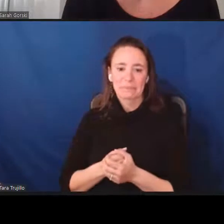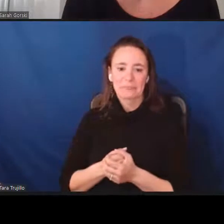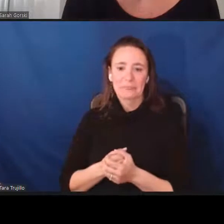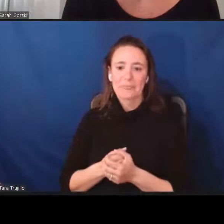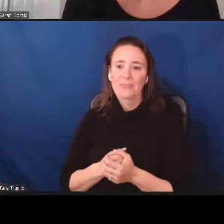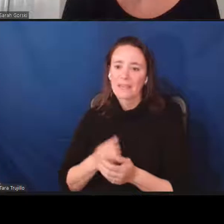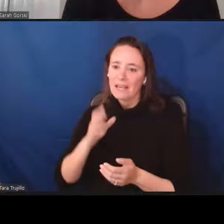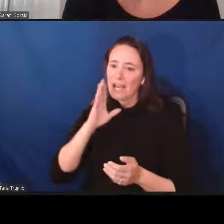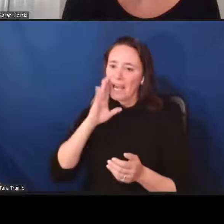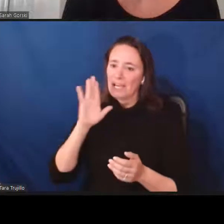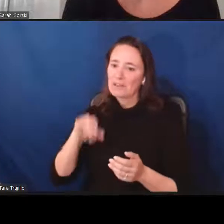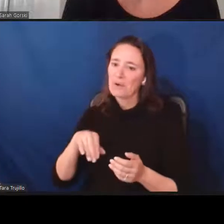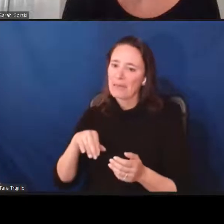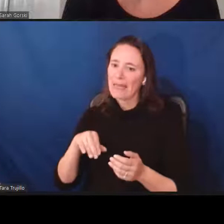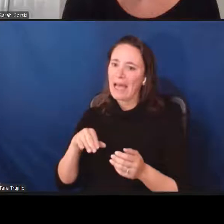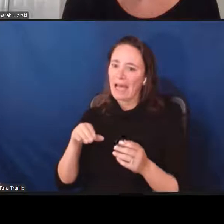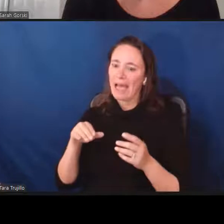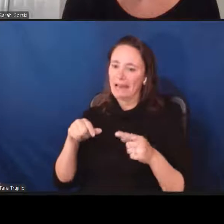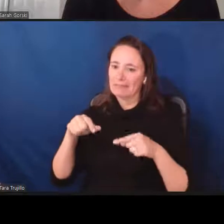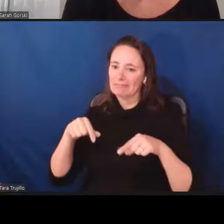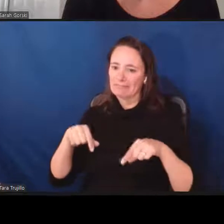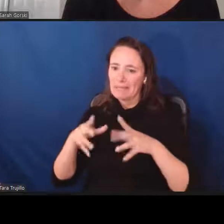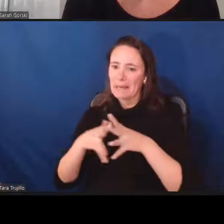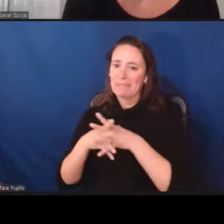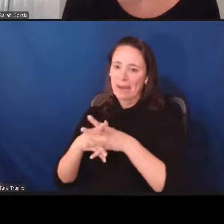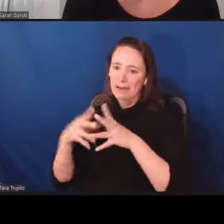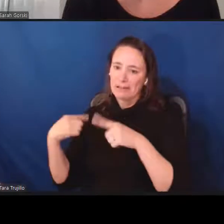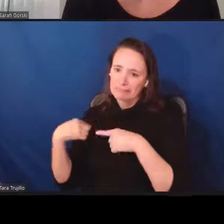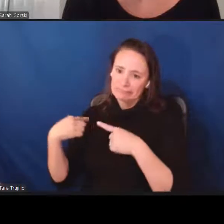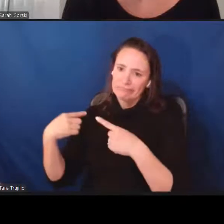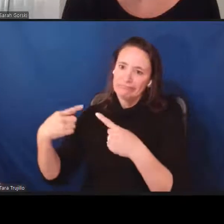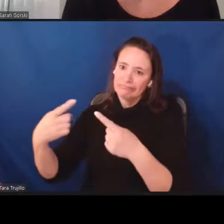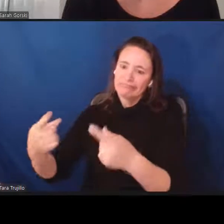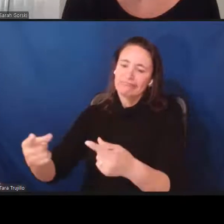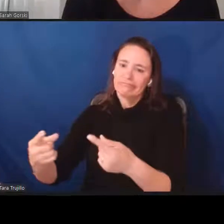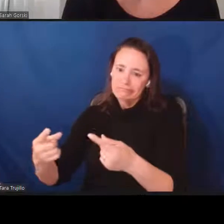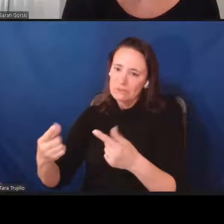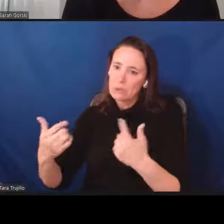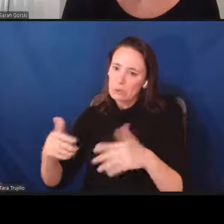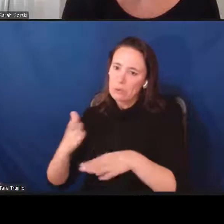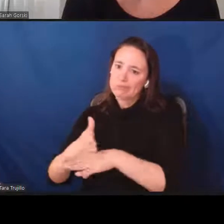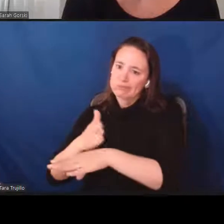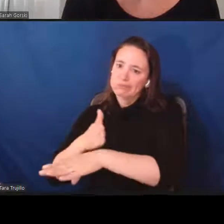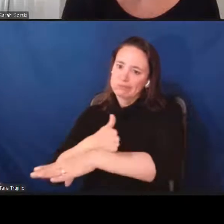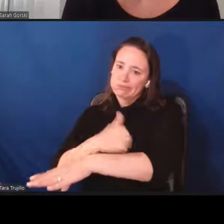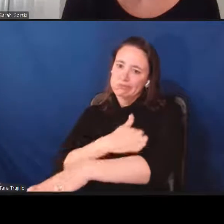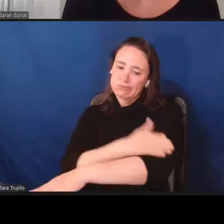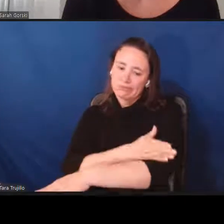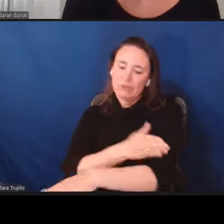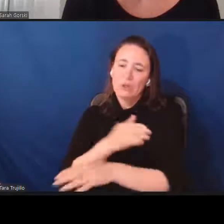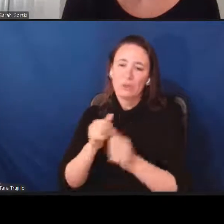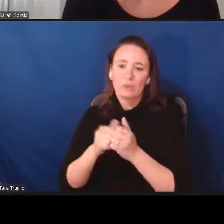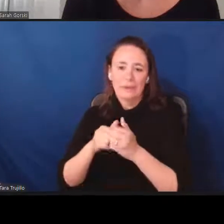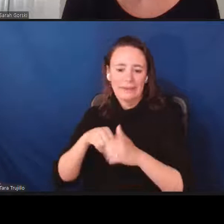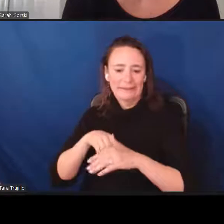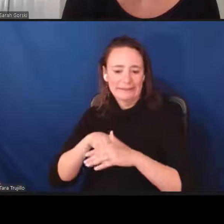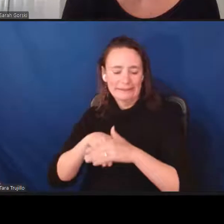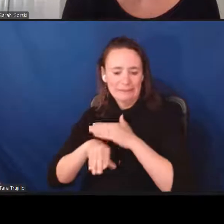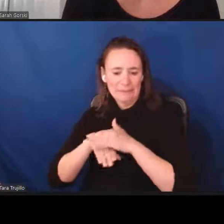we've come a long way, at least recently, that I've noticed with accessibility services